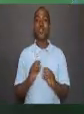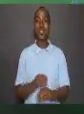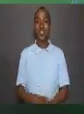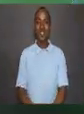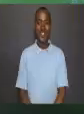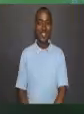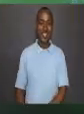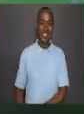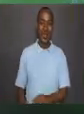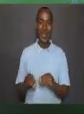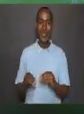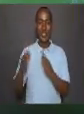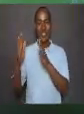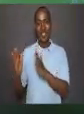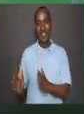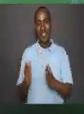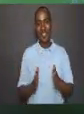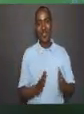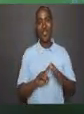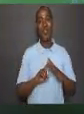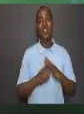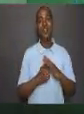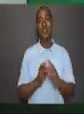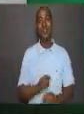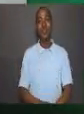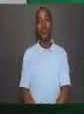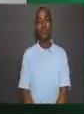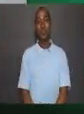Students, are you ready to begin?